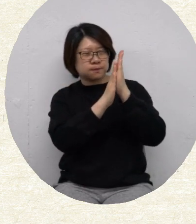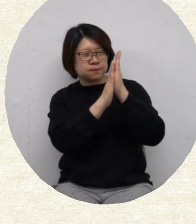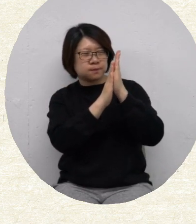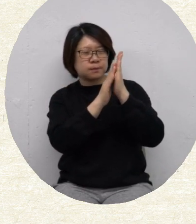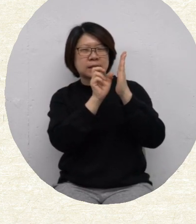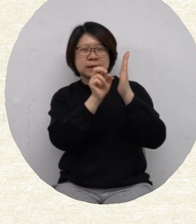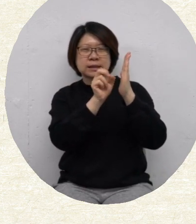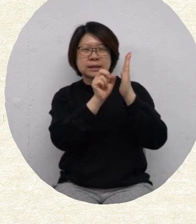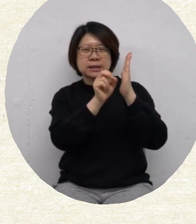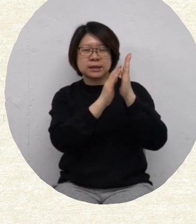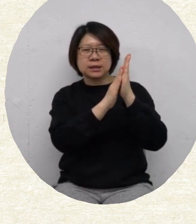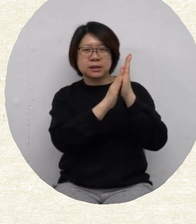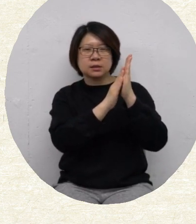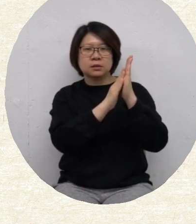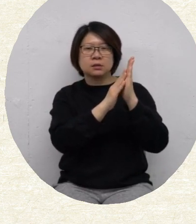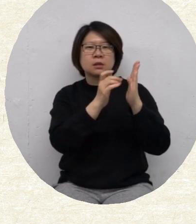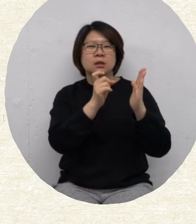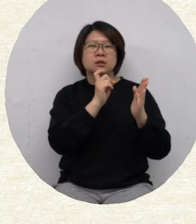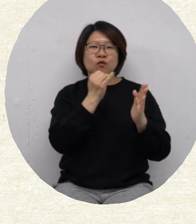original boxes.